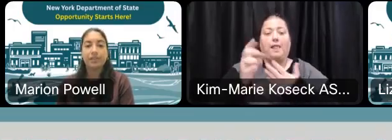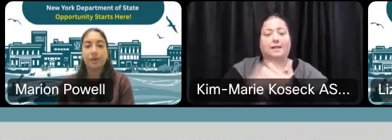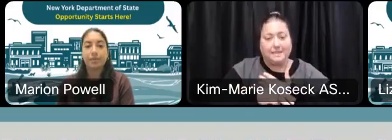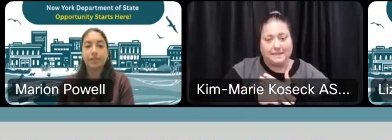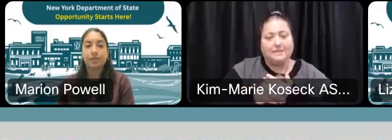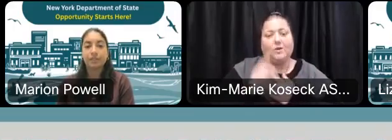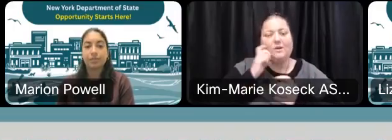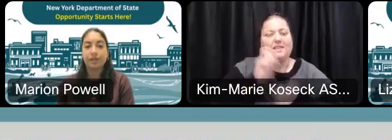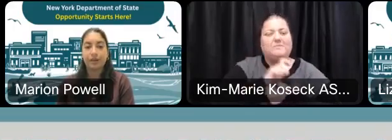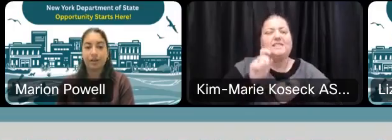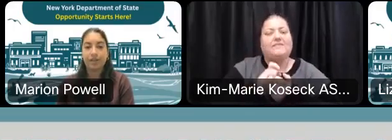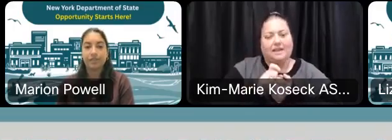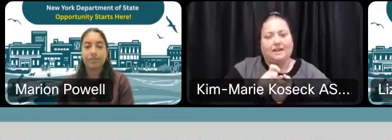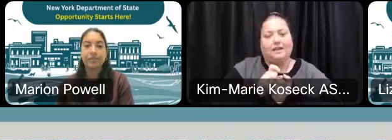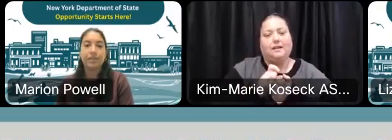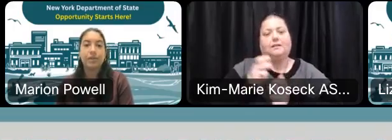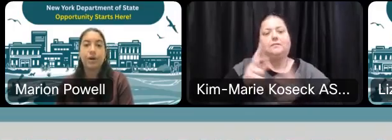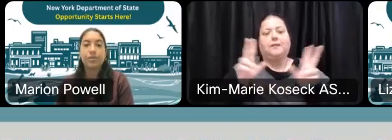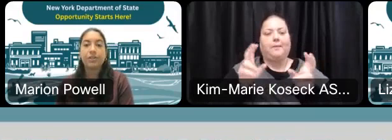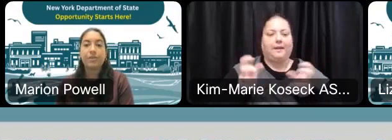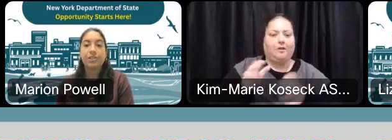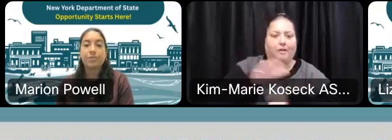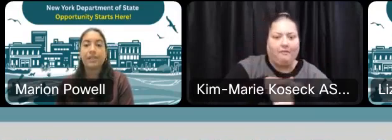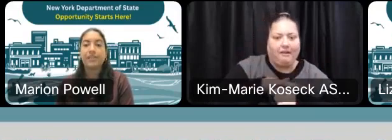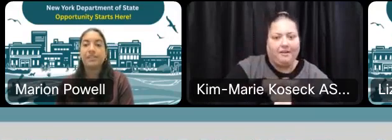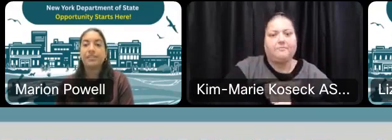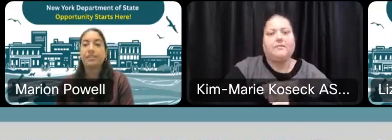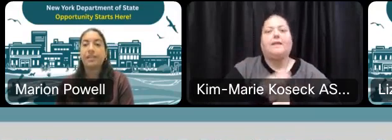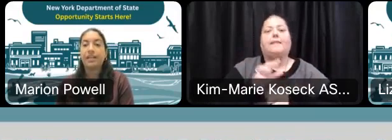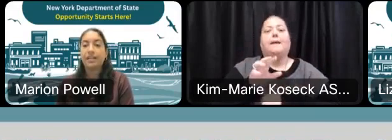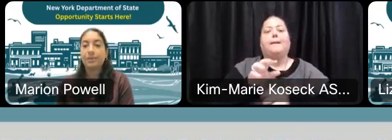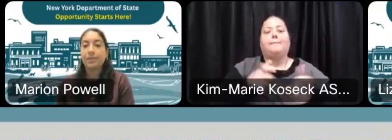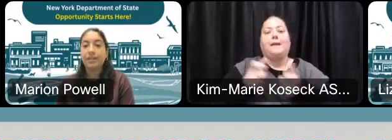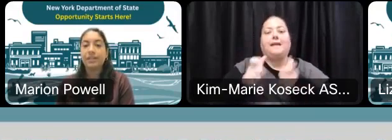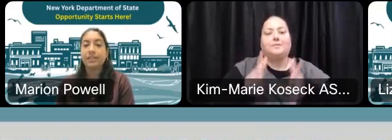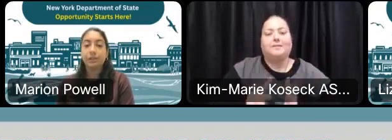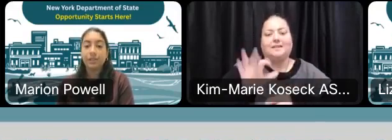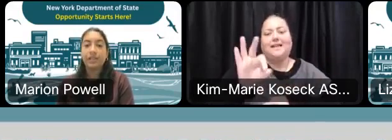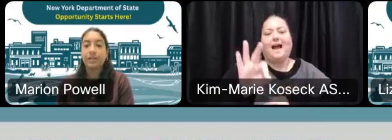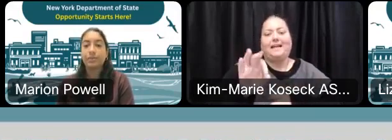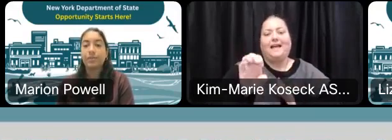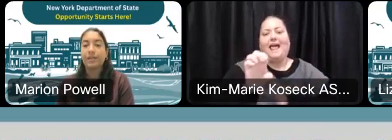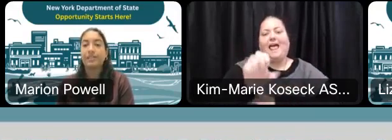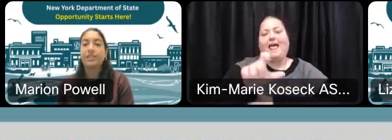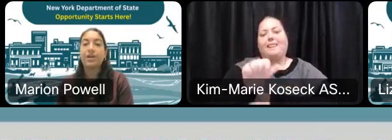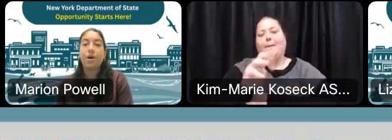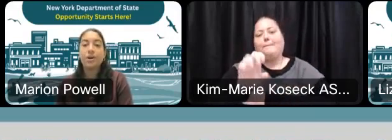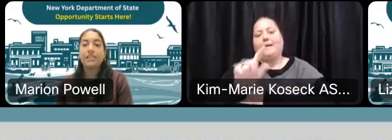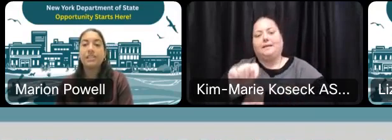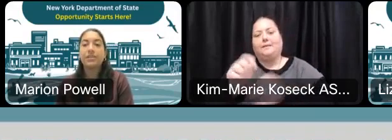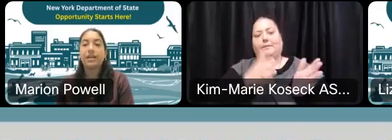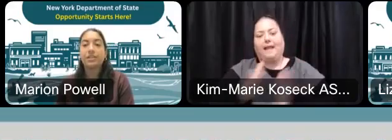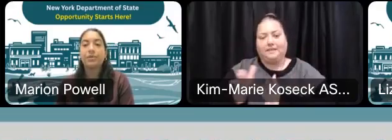specific topic or sub area. The watershed management plans including 9 element plans